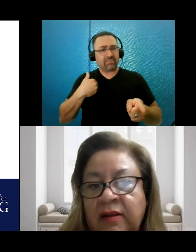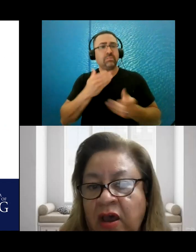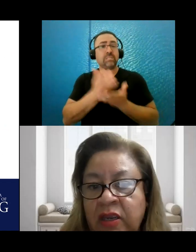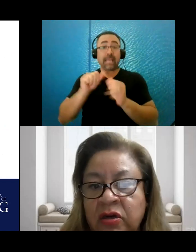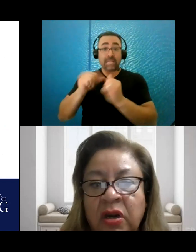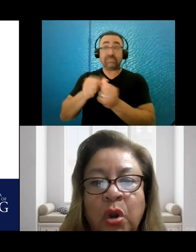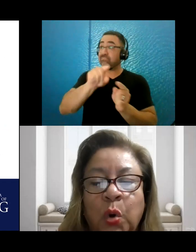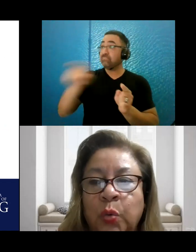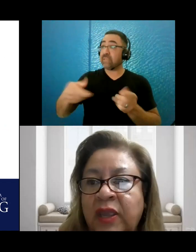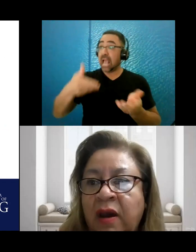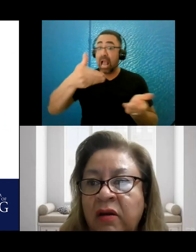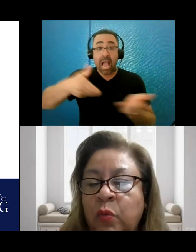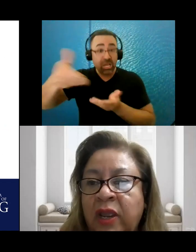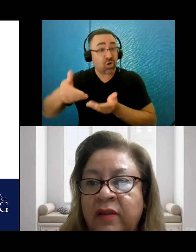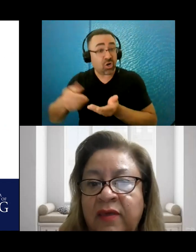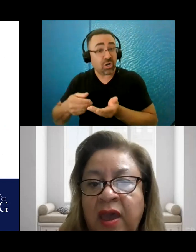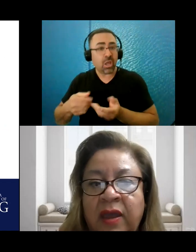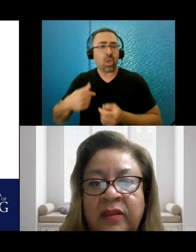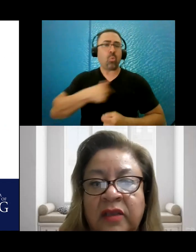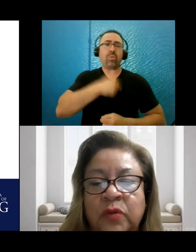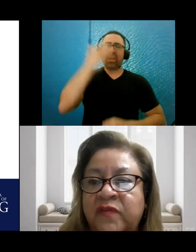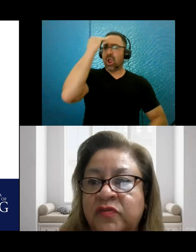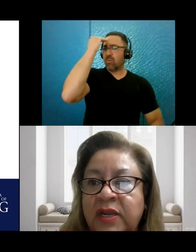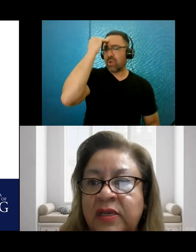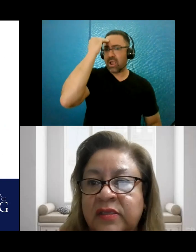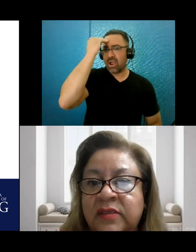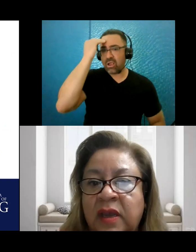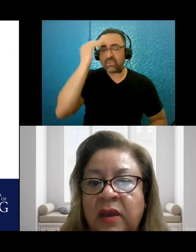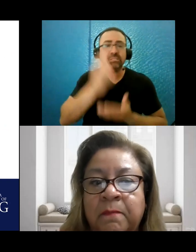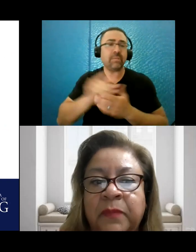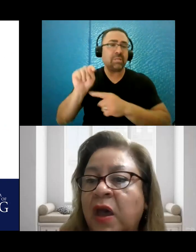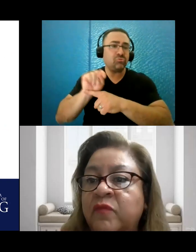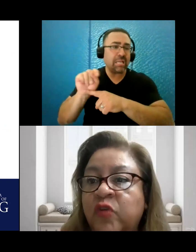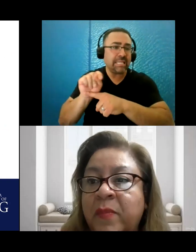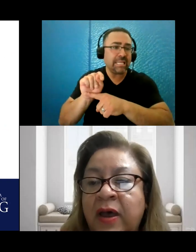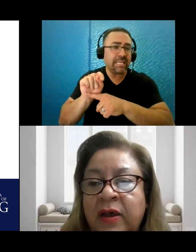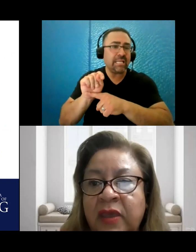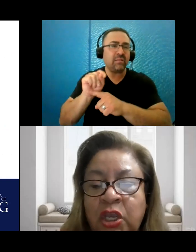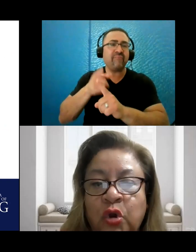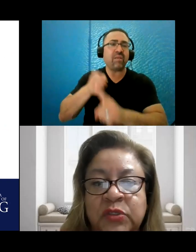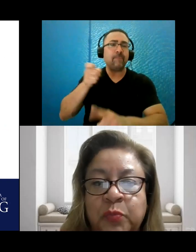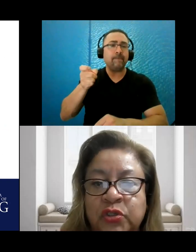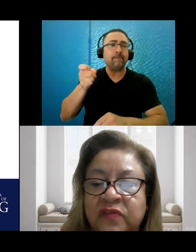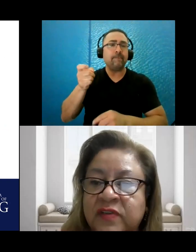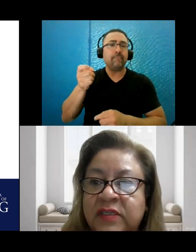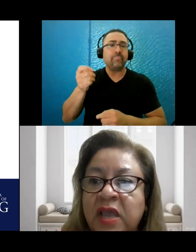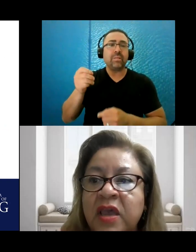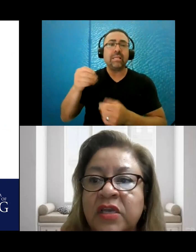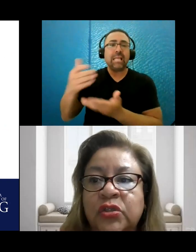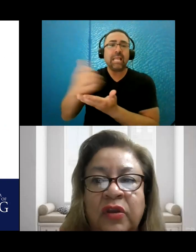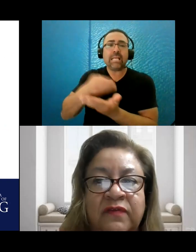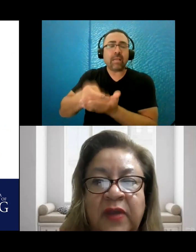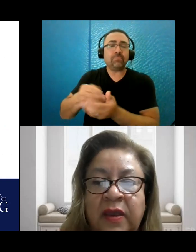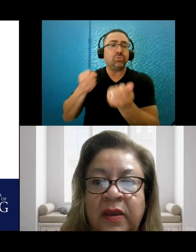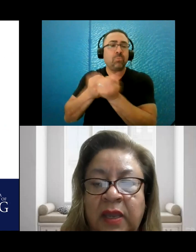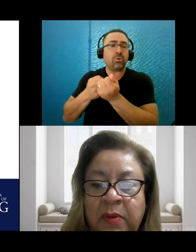agencies that hire, or we are aware that some of the trainings come from the in-home support services.